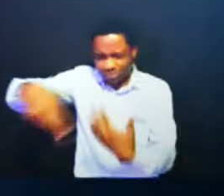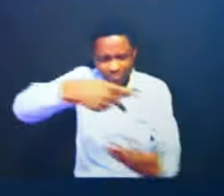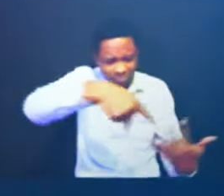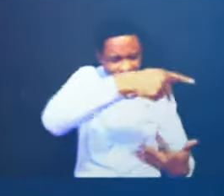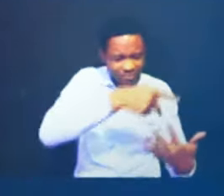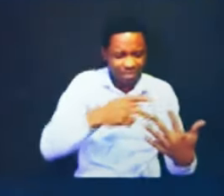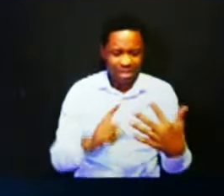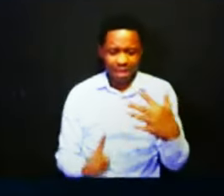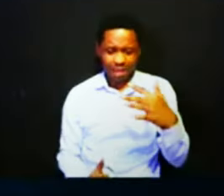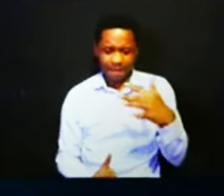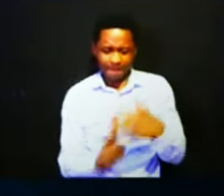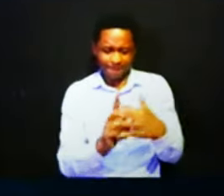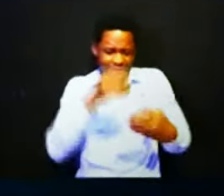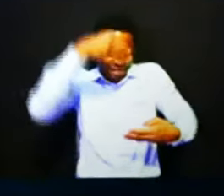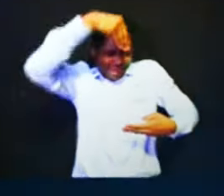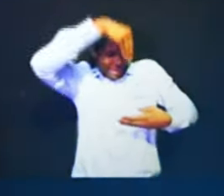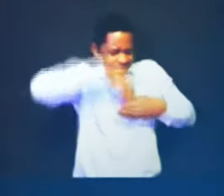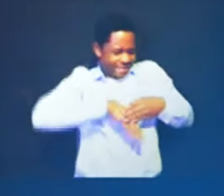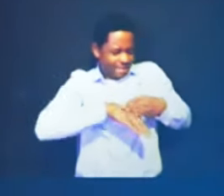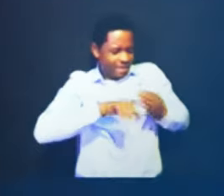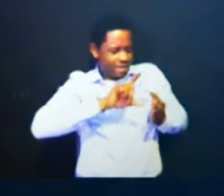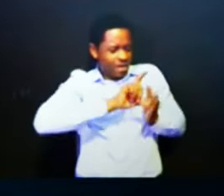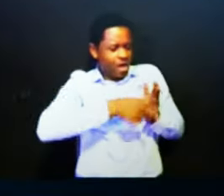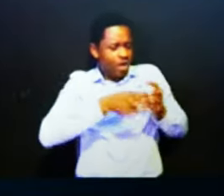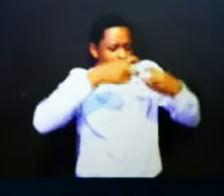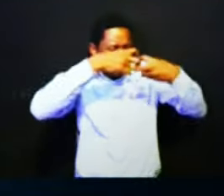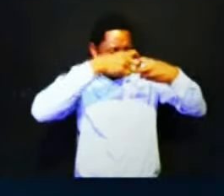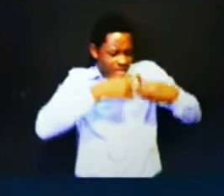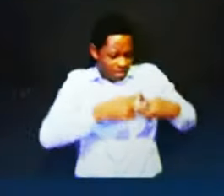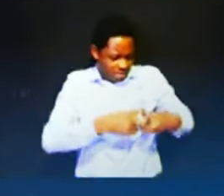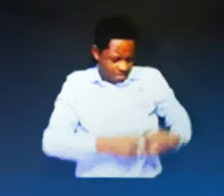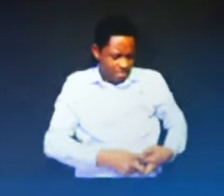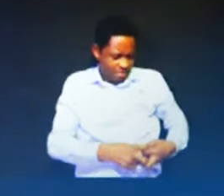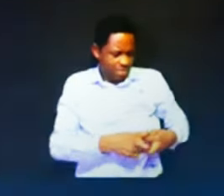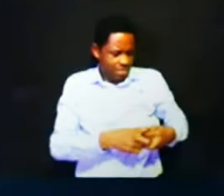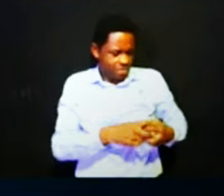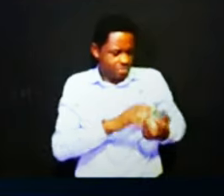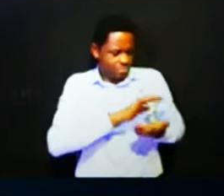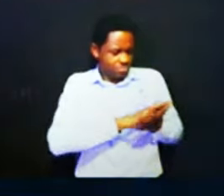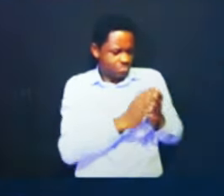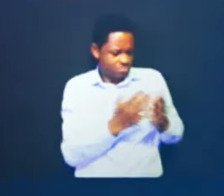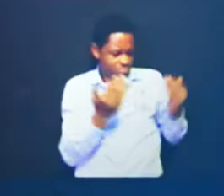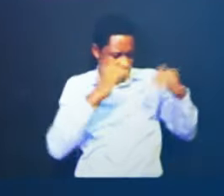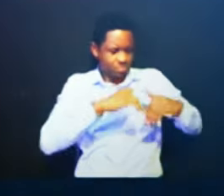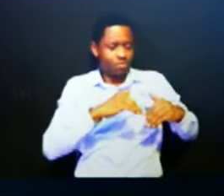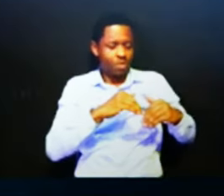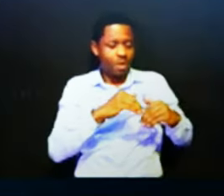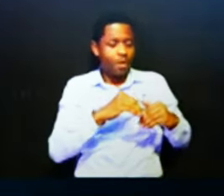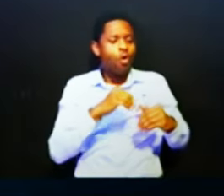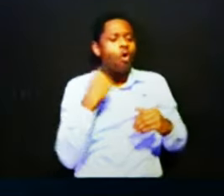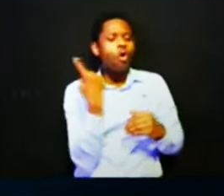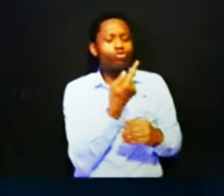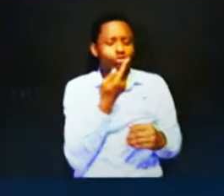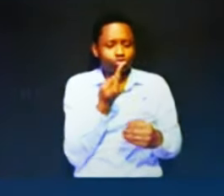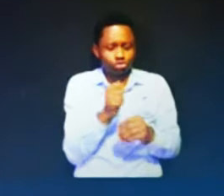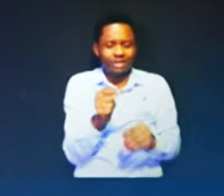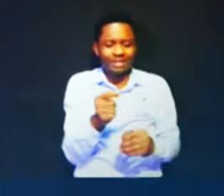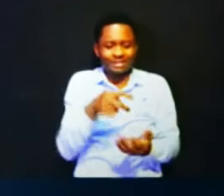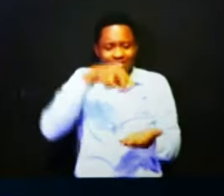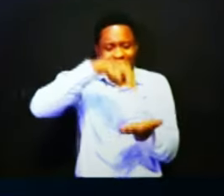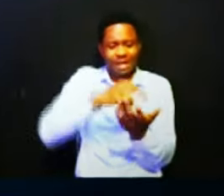you down. You need to stay afloat all the time